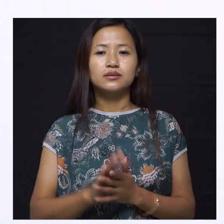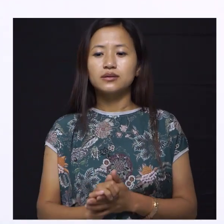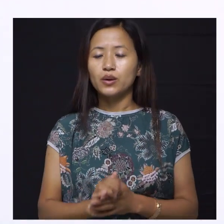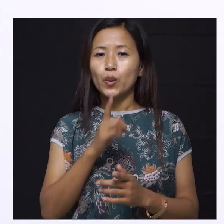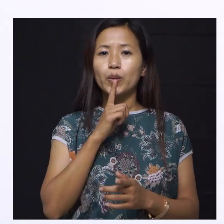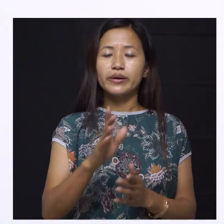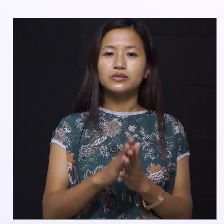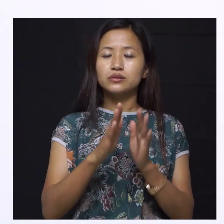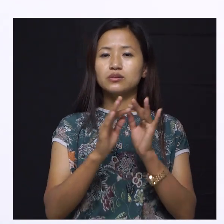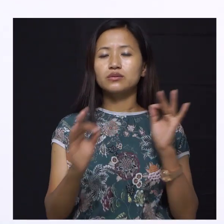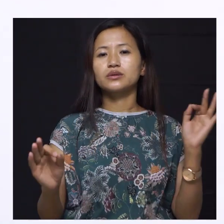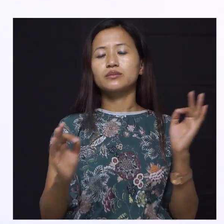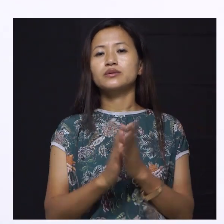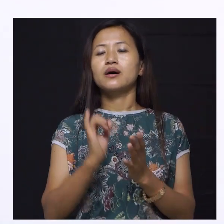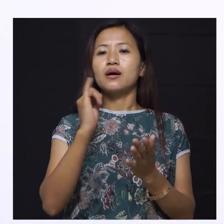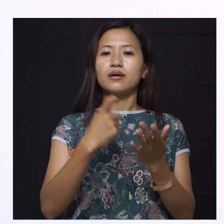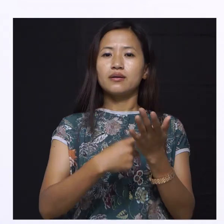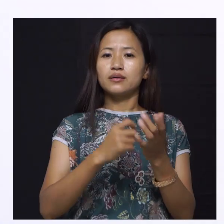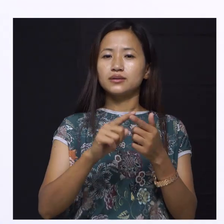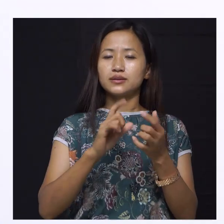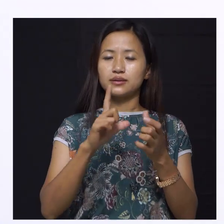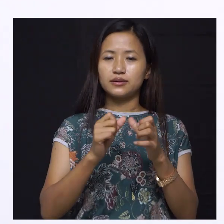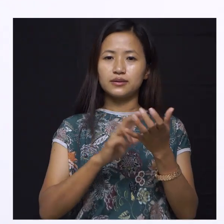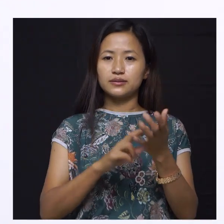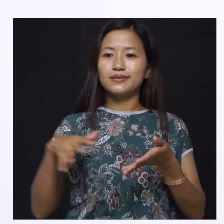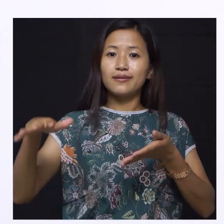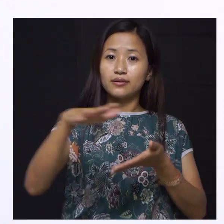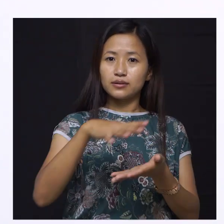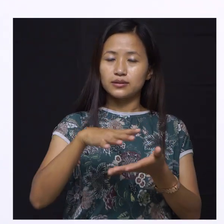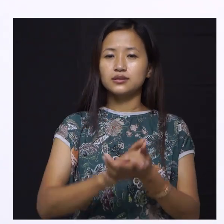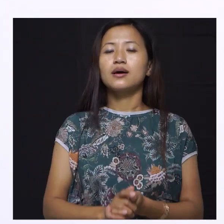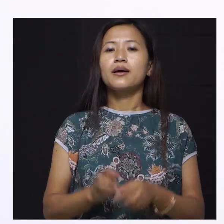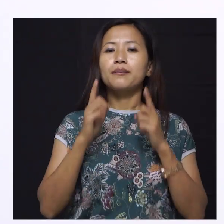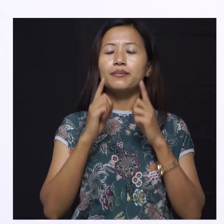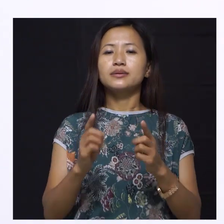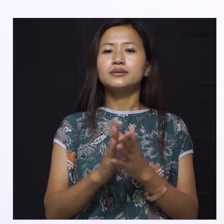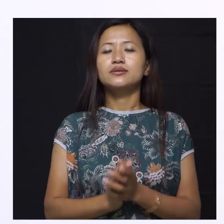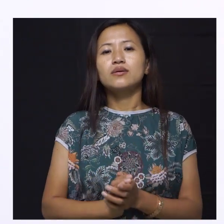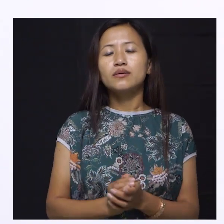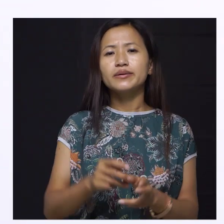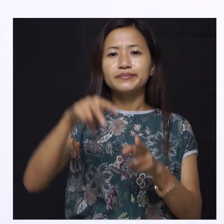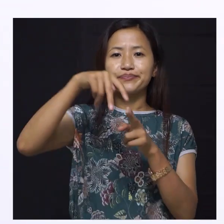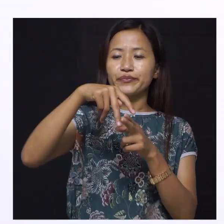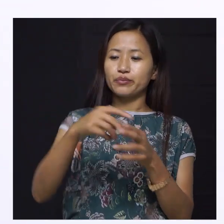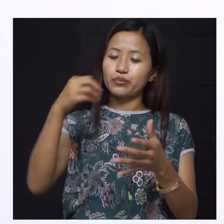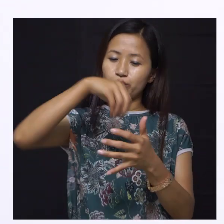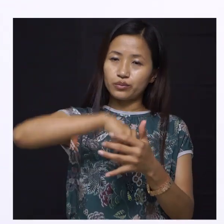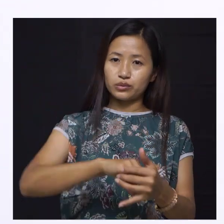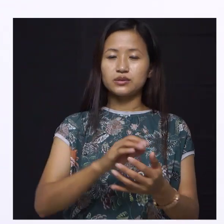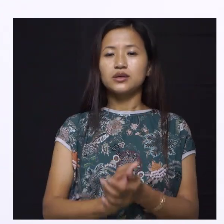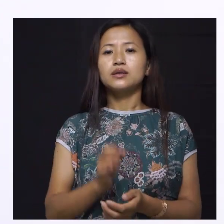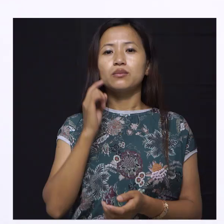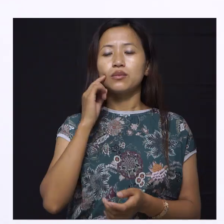Okay, I'm going to explain more about Ireland and islands here, but the writer has put, so it is more important and